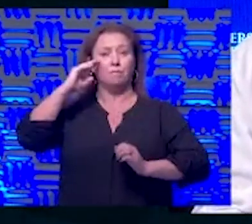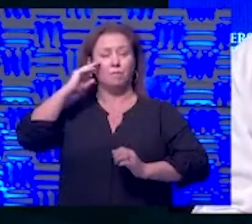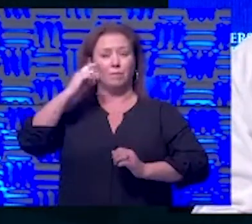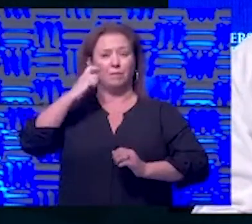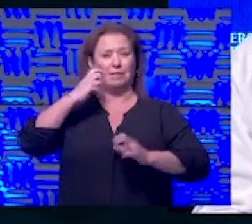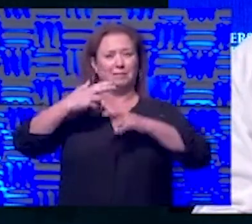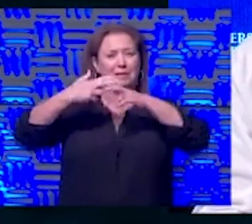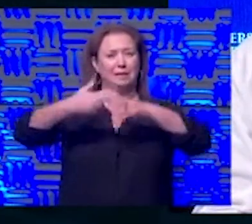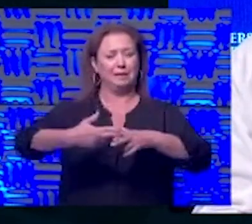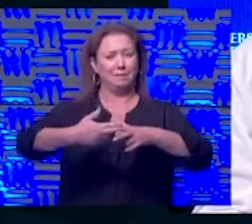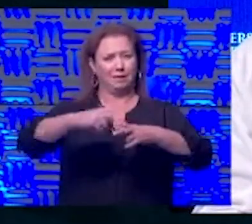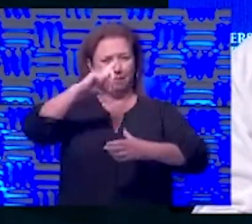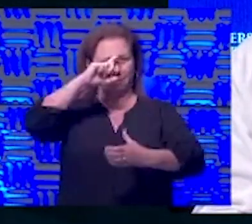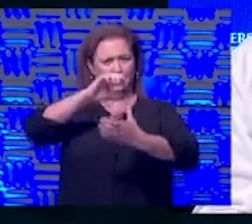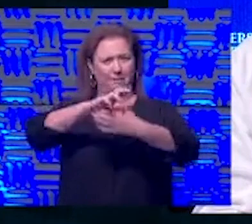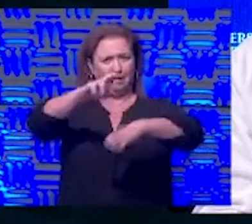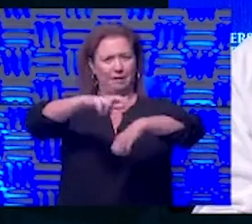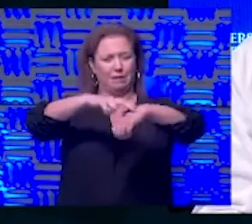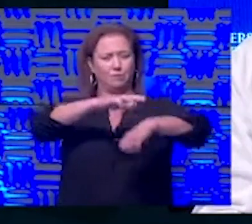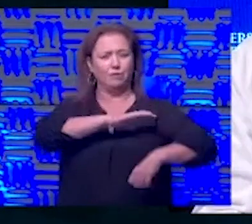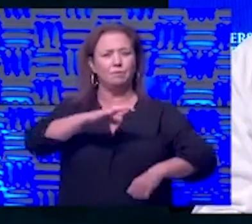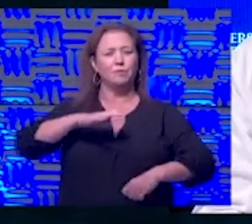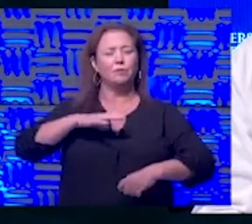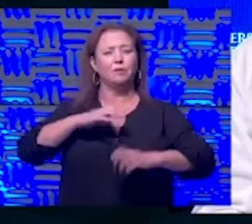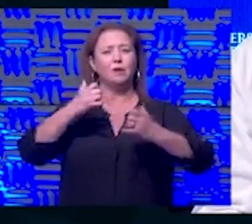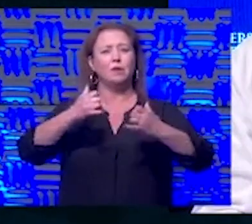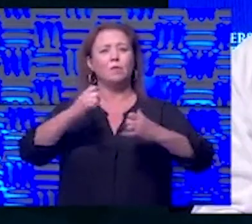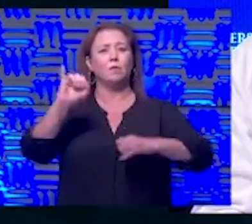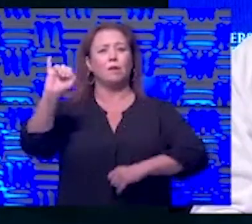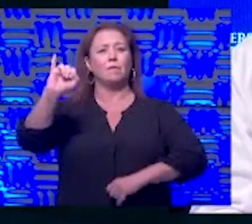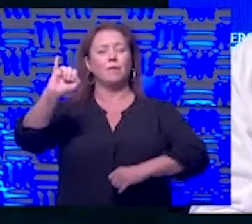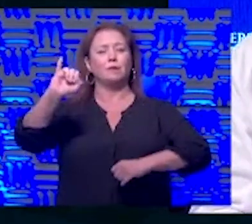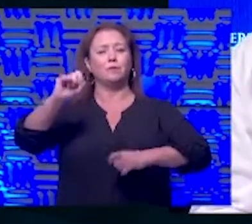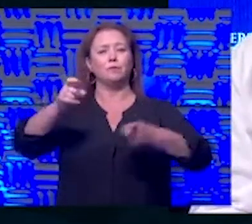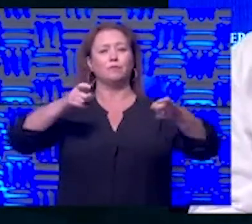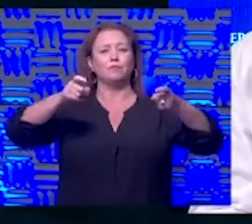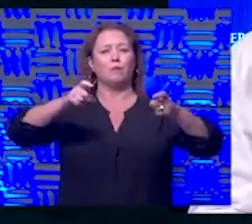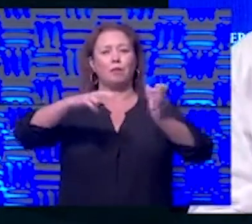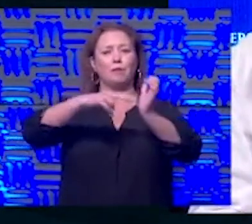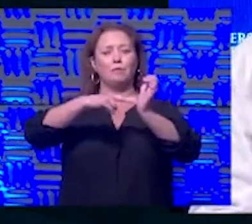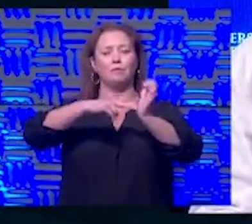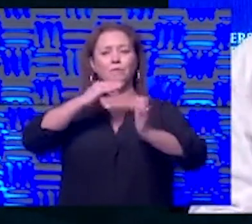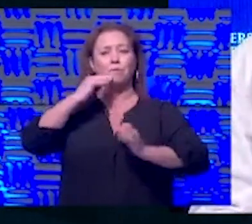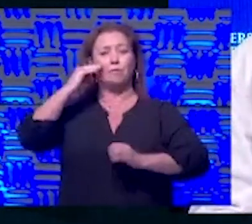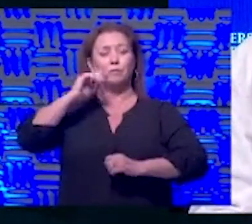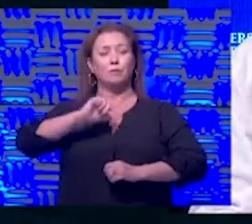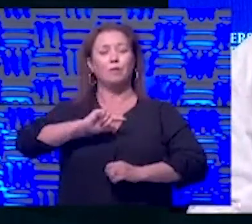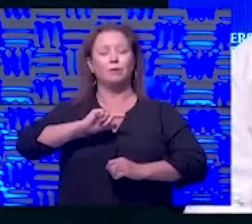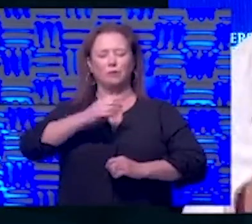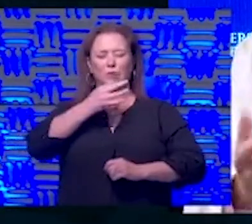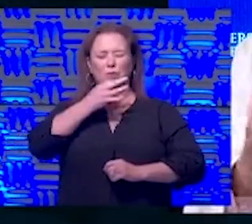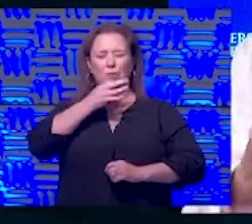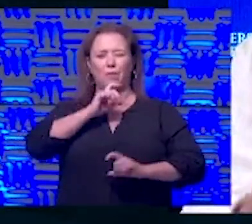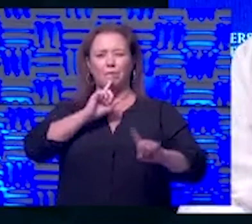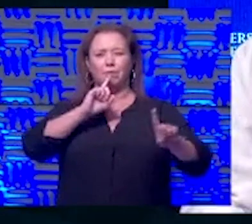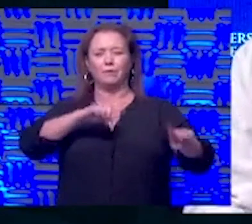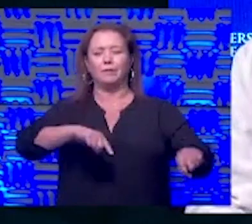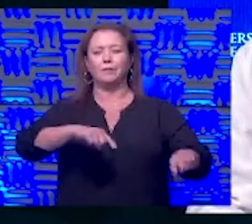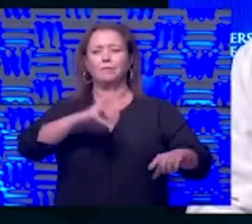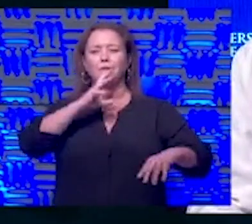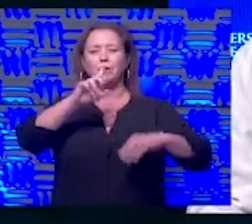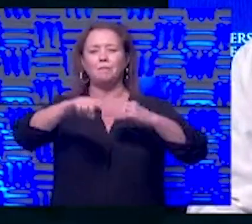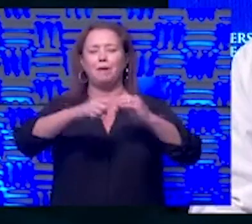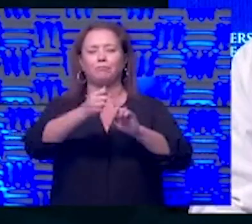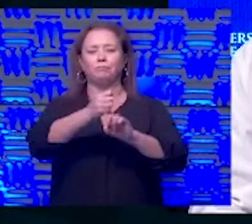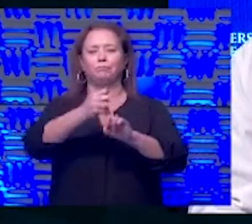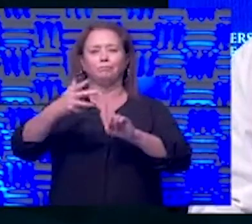been named to a national commission to work on infection control in nursing homes. So we're going to turn to Jessica in just a moment to have her tell us a little bit about